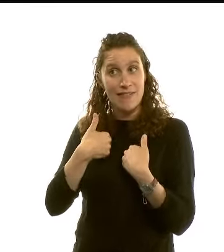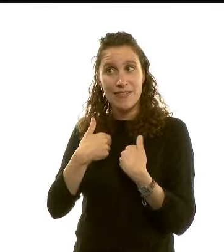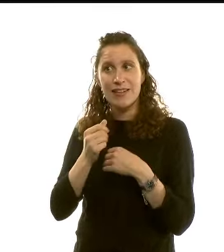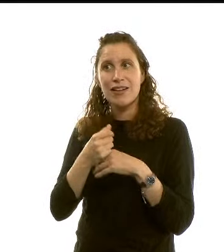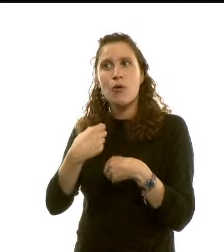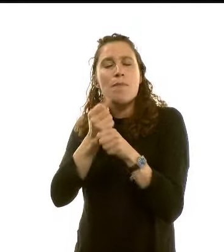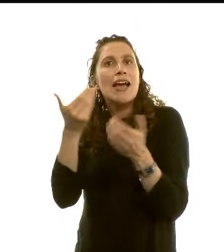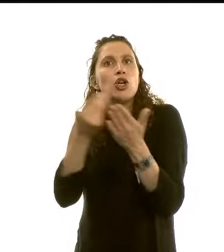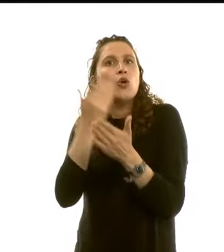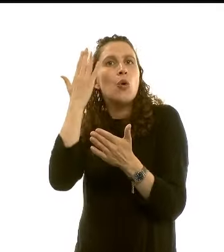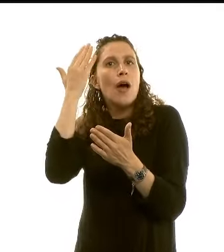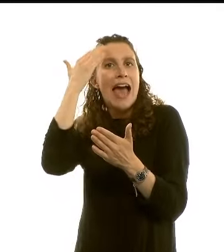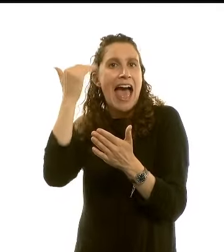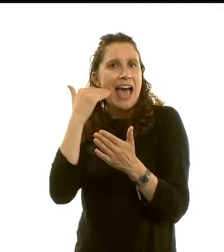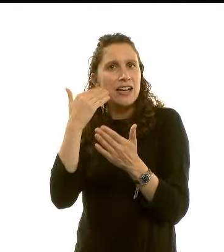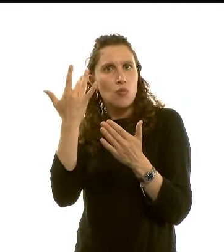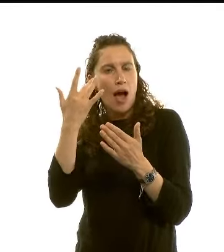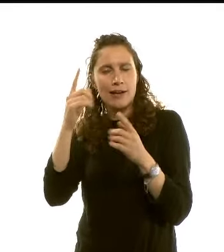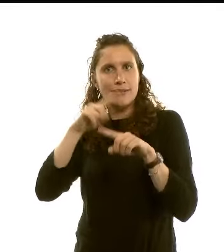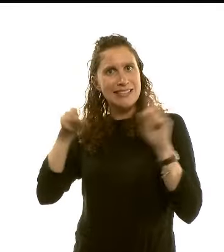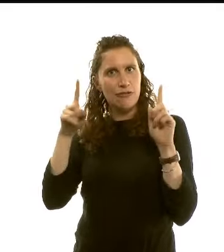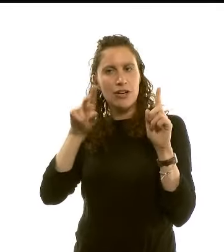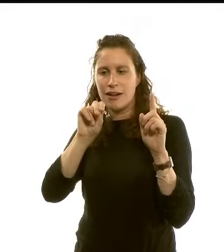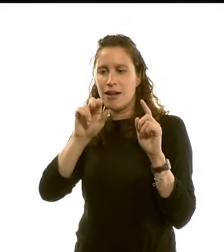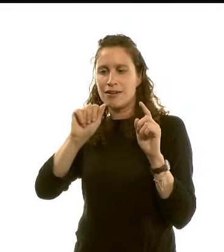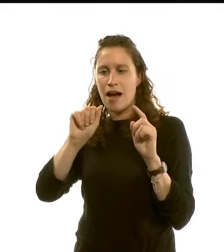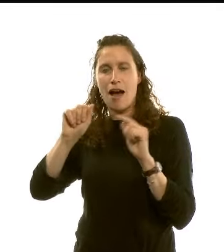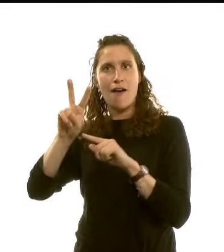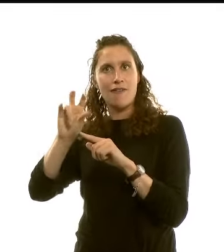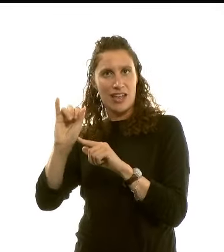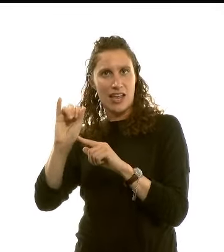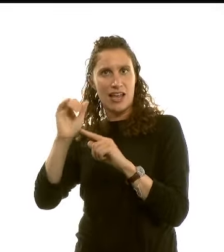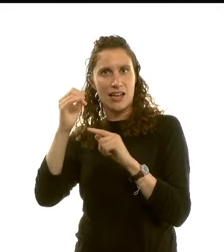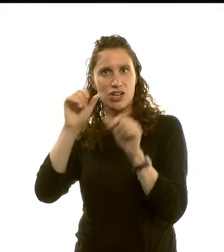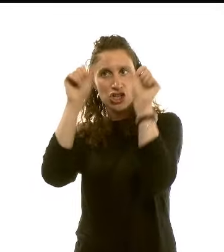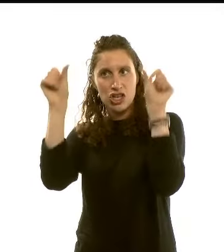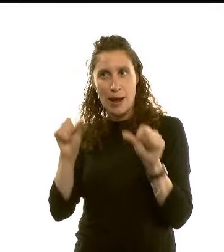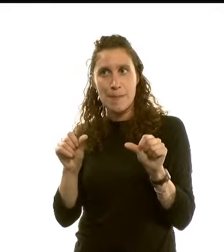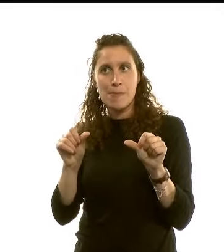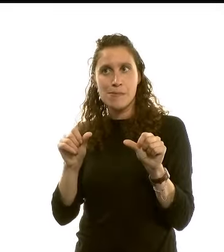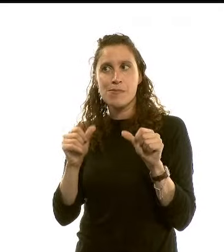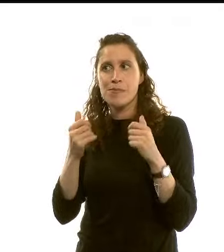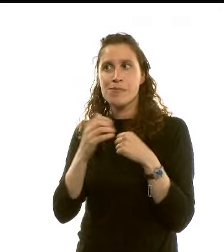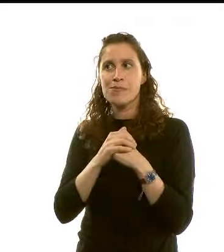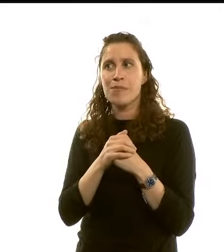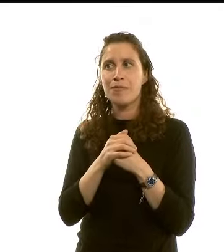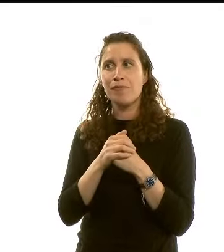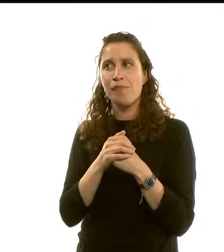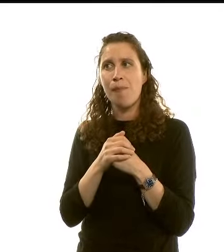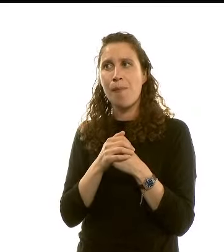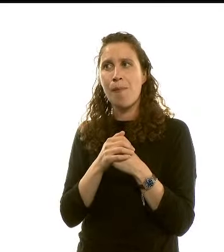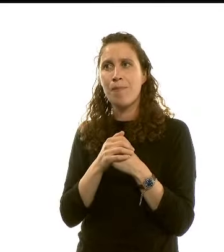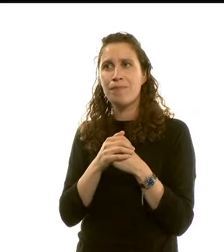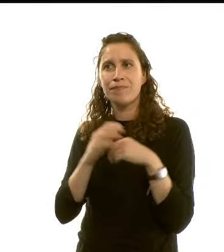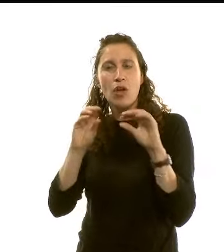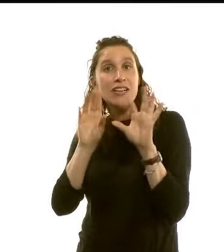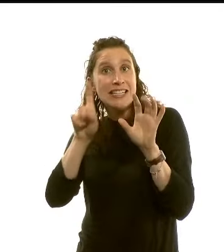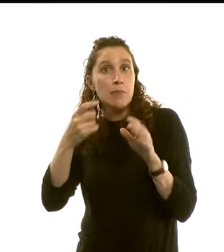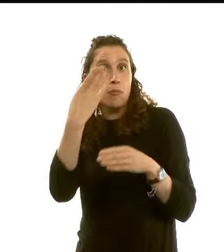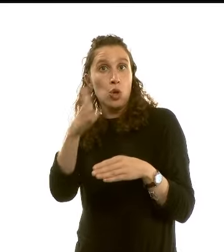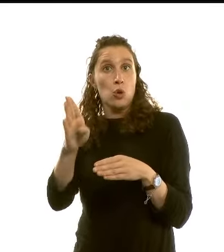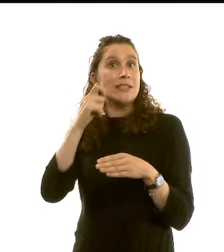appearance of a Na'vi, and a new wig that has a kuru at the end. Of course, the Na'vi would not be complete without the iconic blue skin